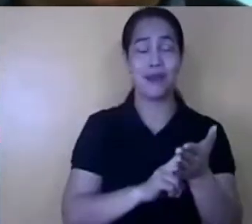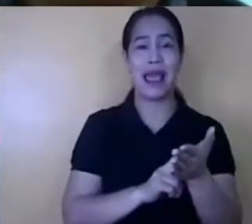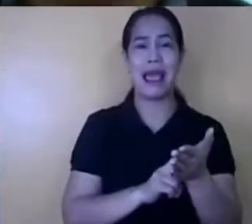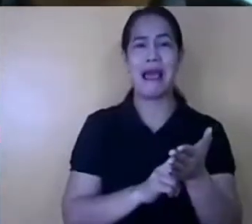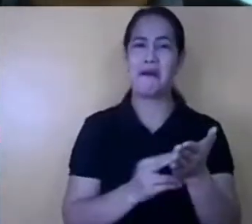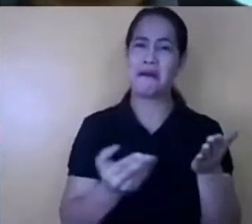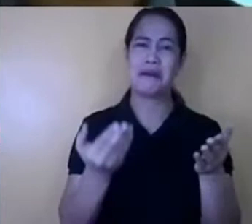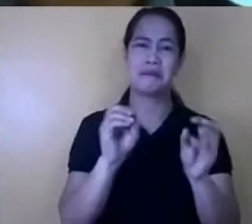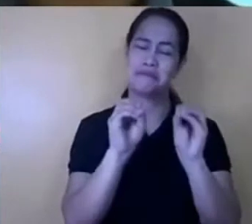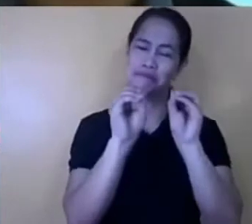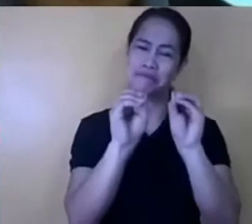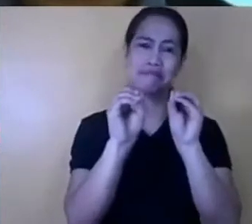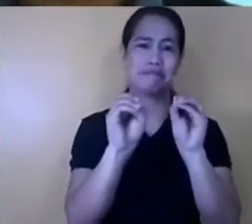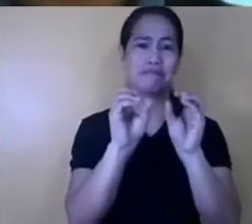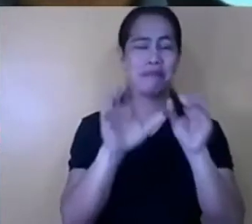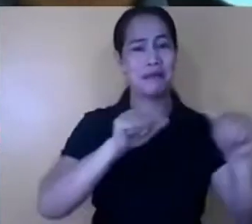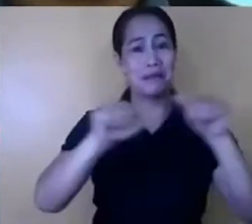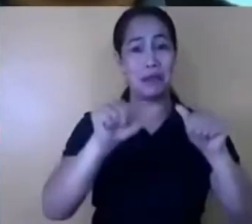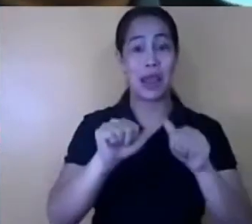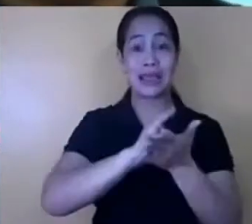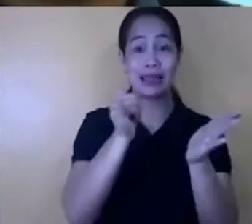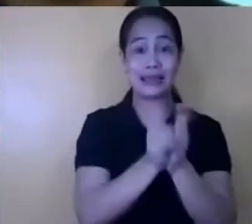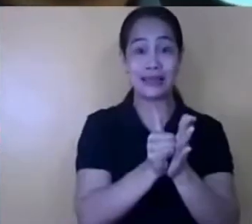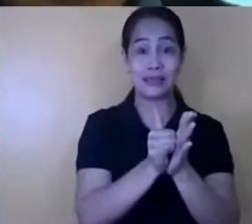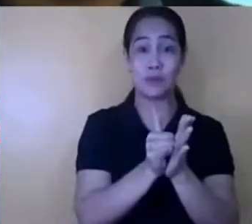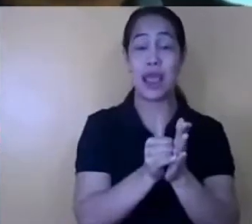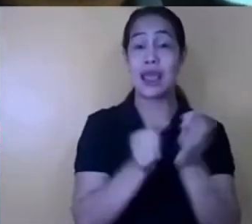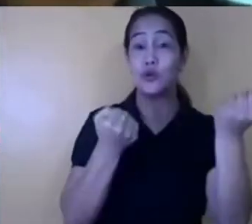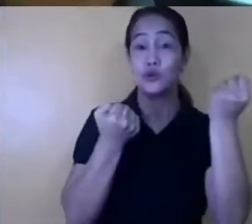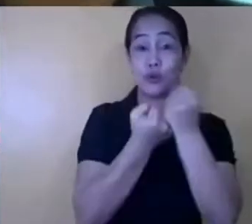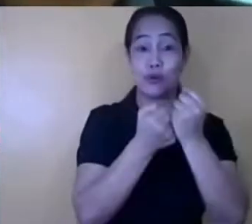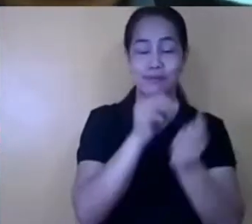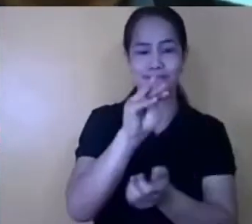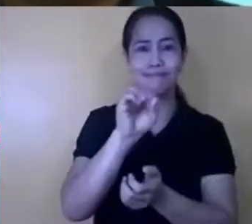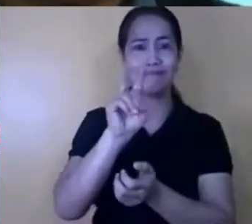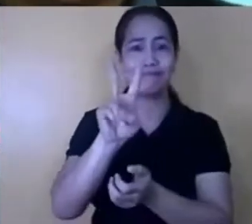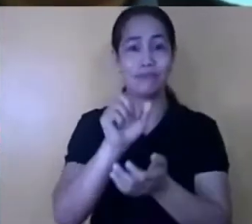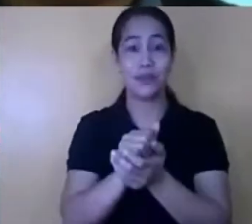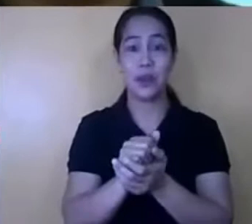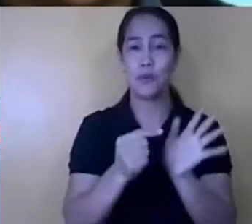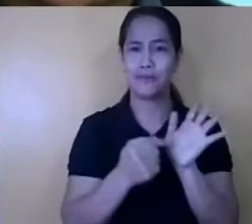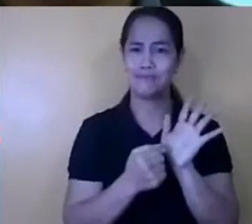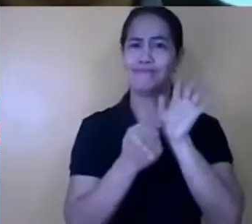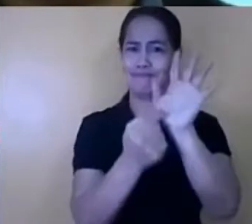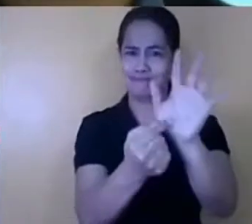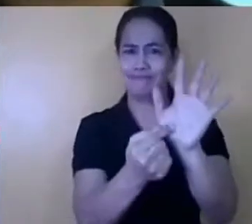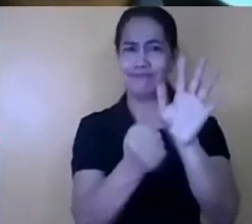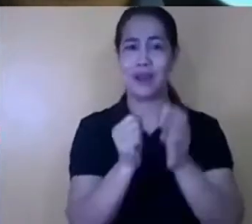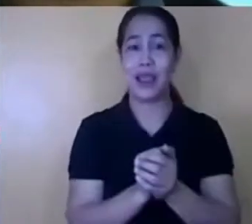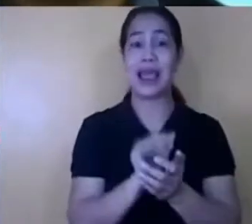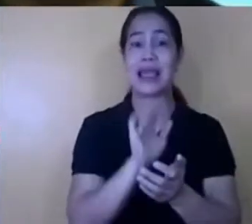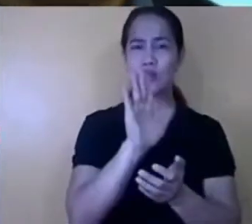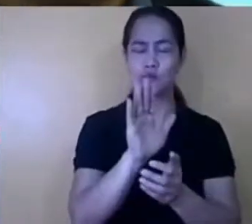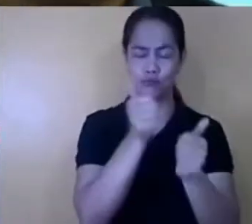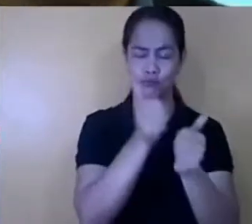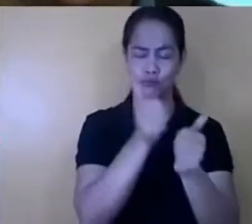activities, this particular supporting MOV will reflect your outstanding practice